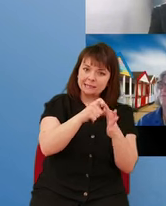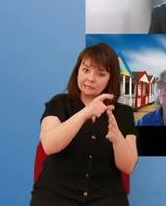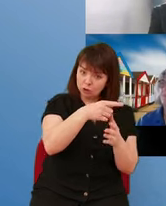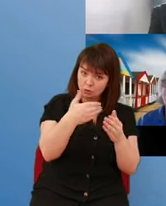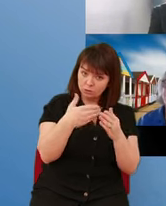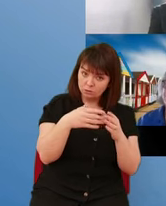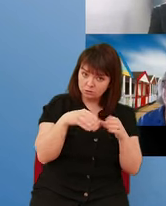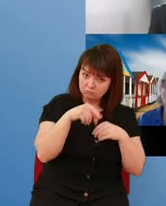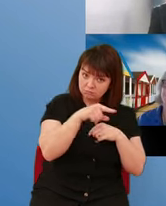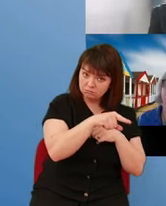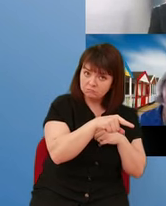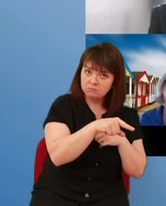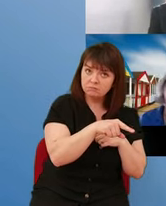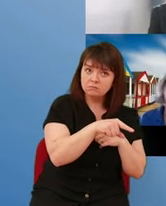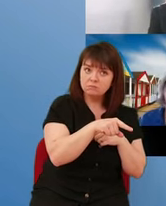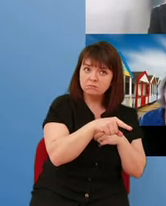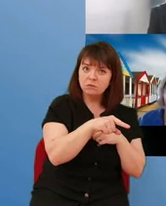she's not here already.